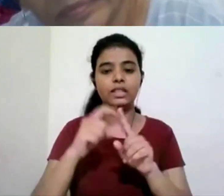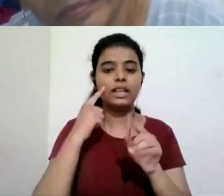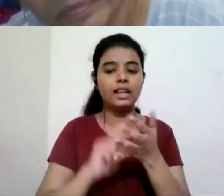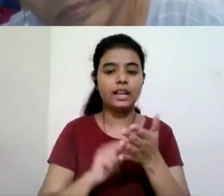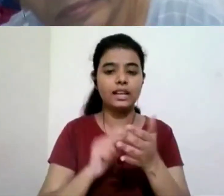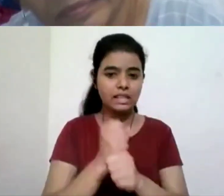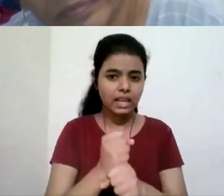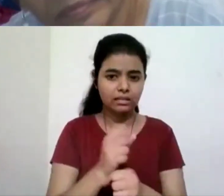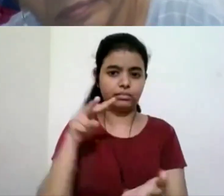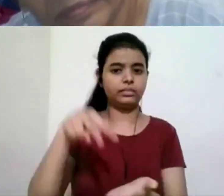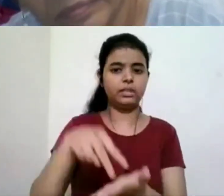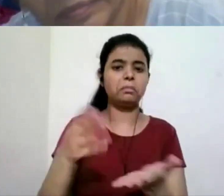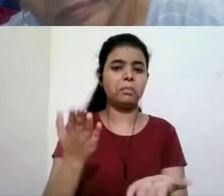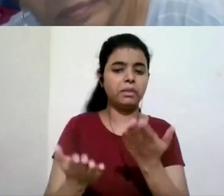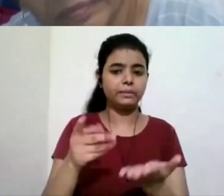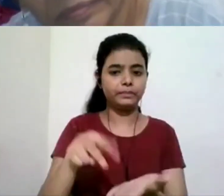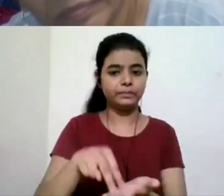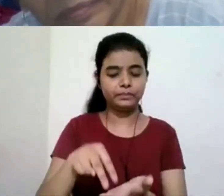this